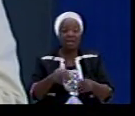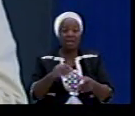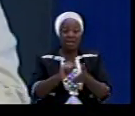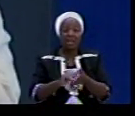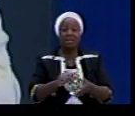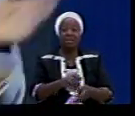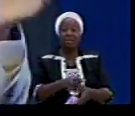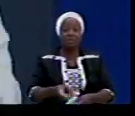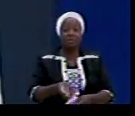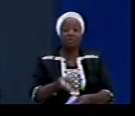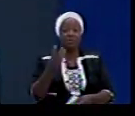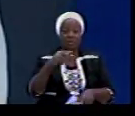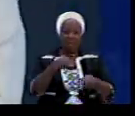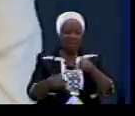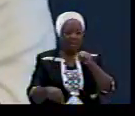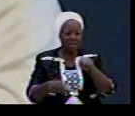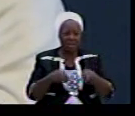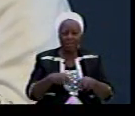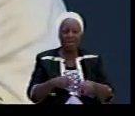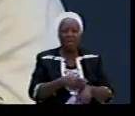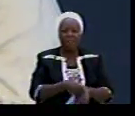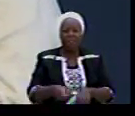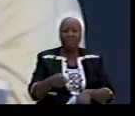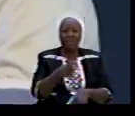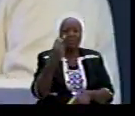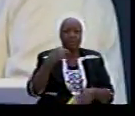that were lame, they were healed.